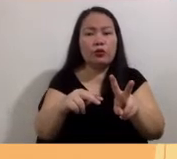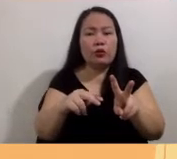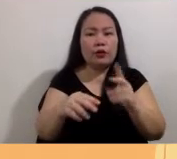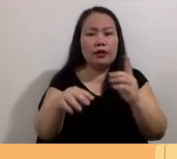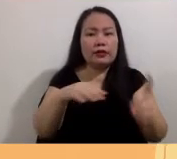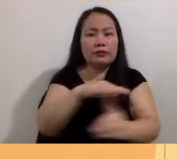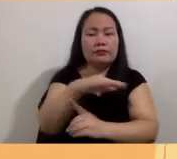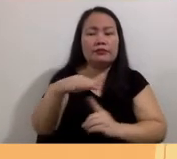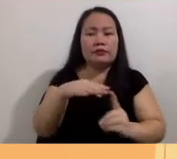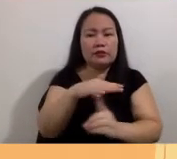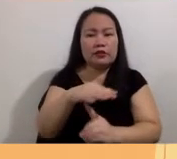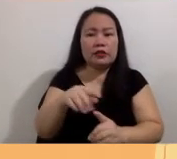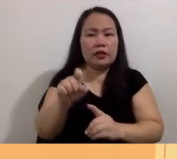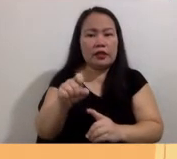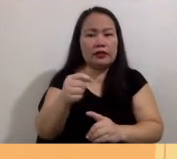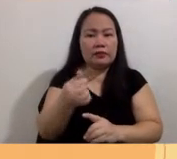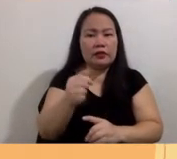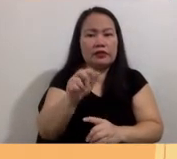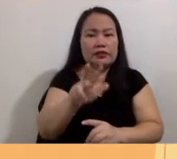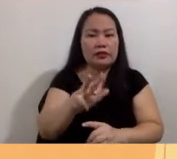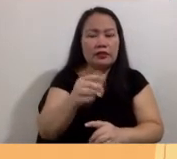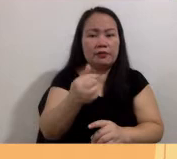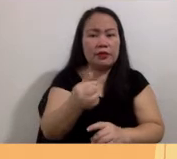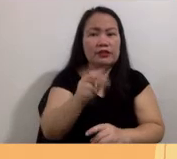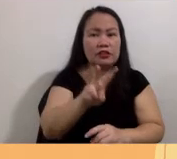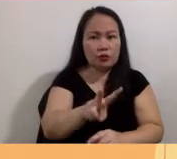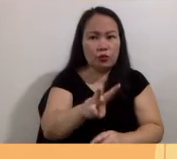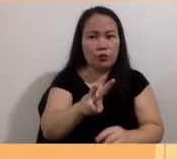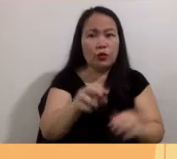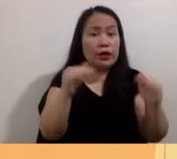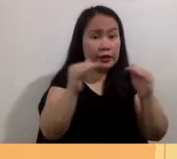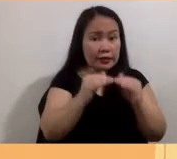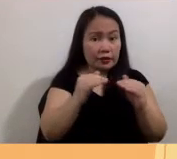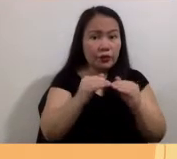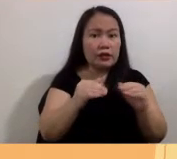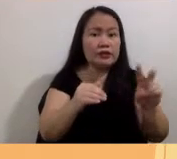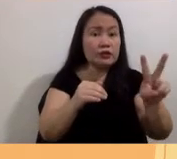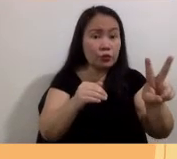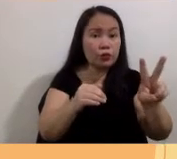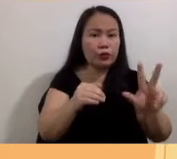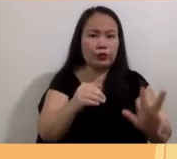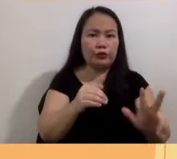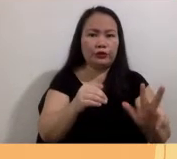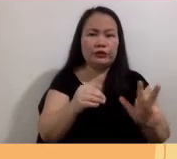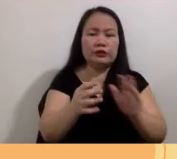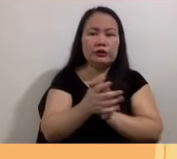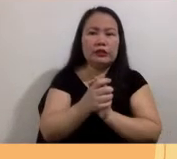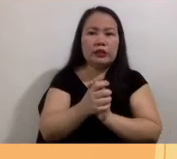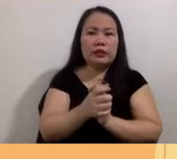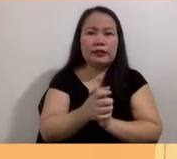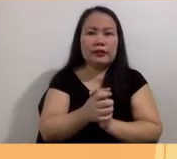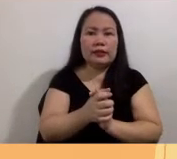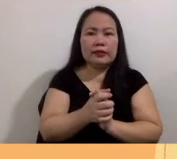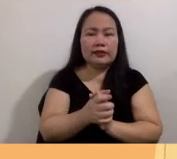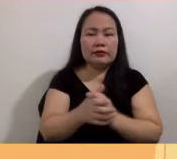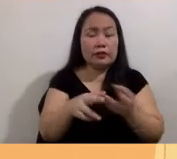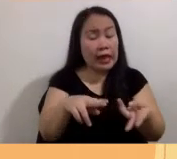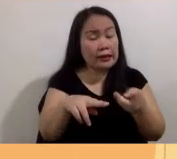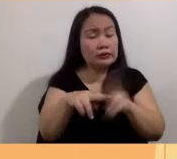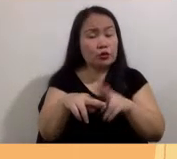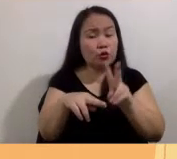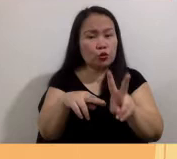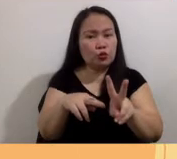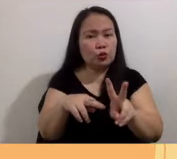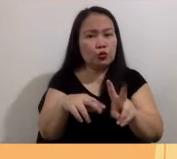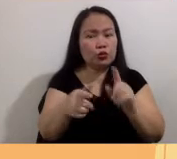our denominator will become x plus 3 plus 2. Okay? And then, nung nag-add